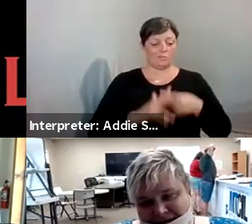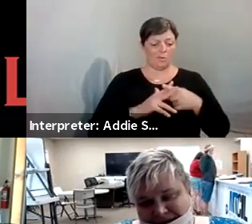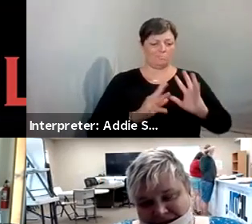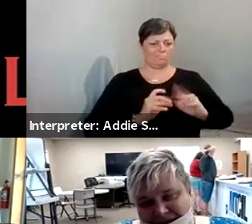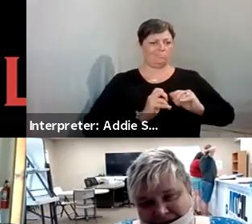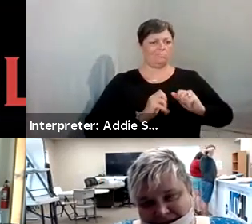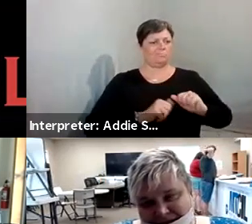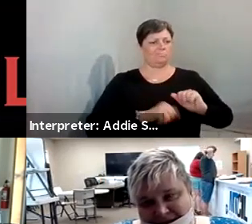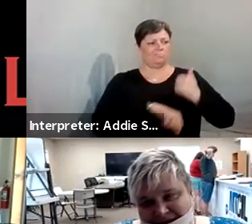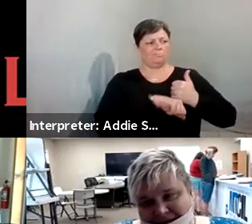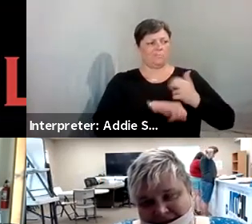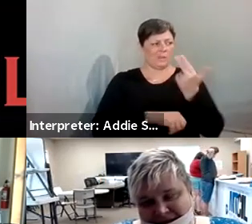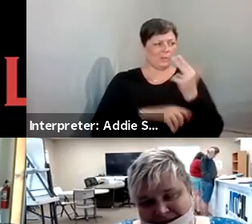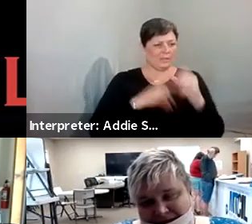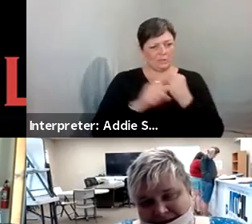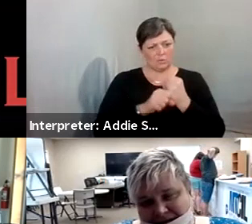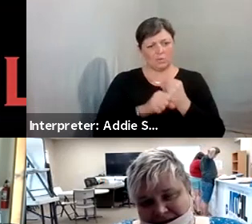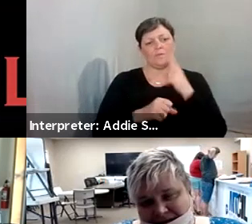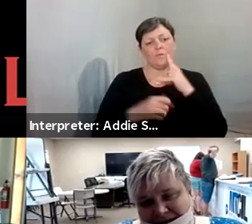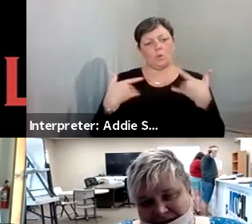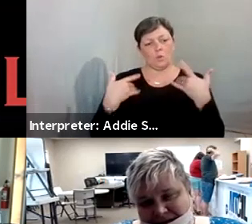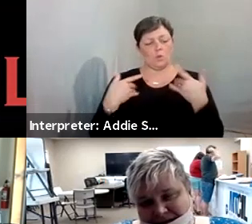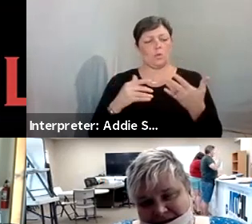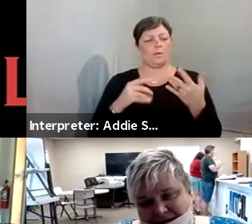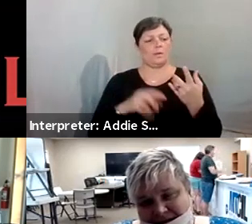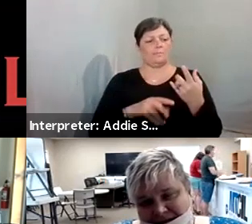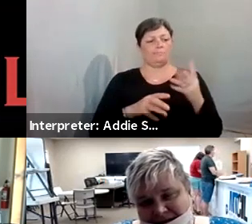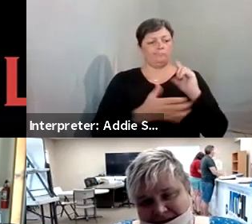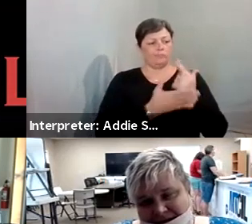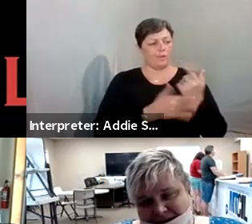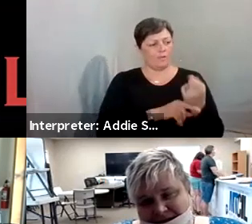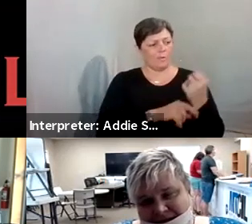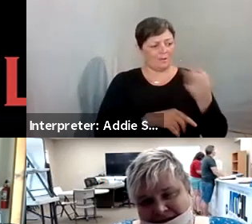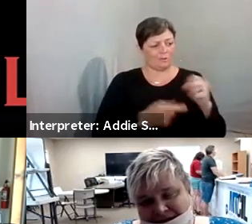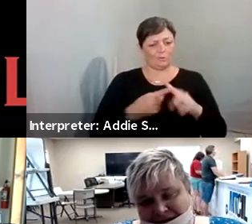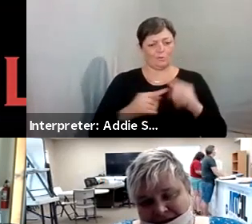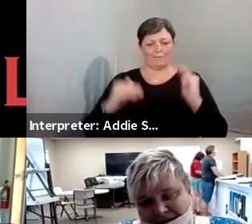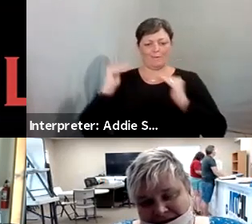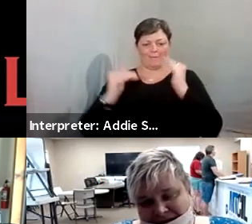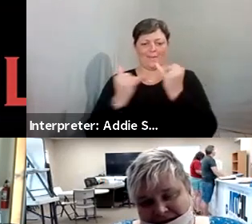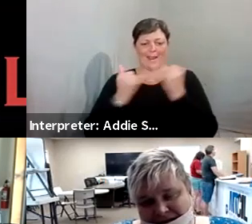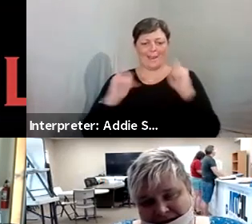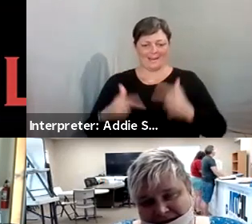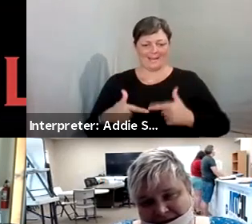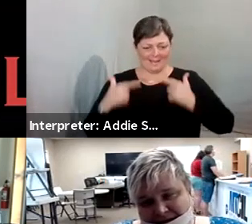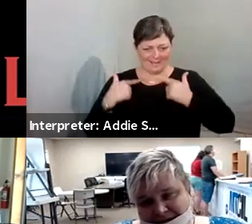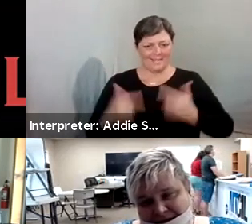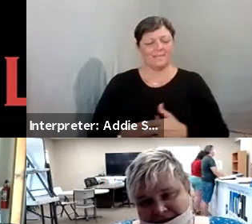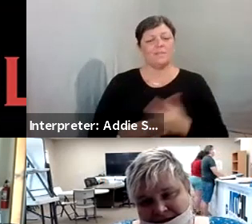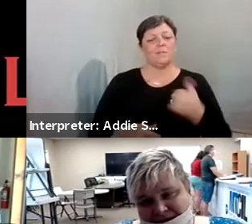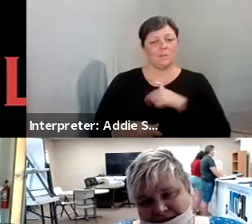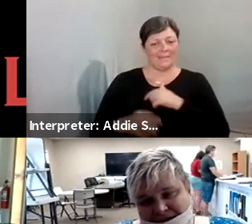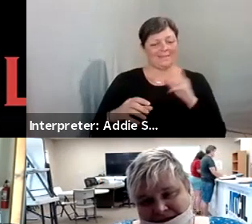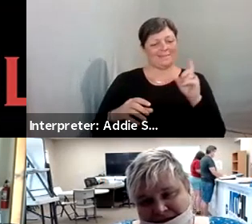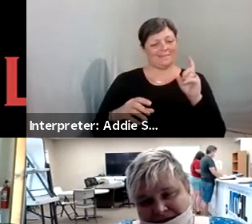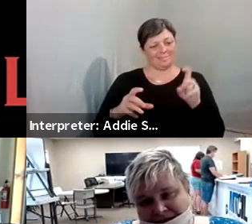ago. And it's for youth that are transitioning from high school into adult living, independent living. We had to do it